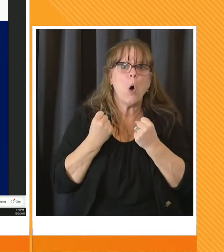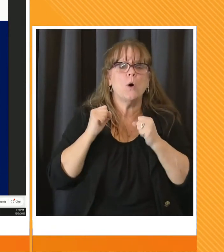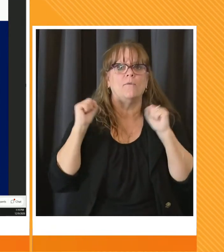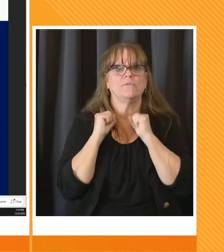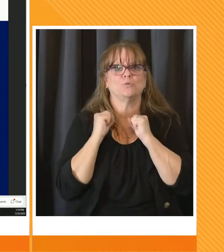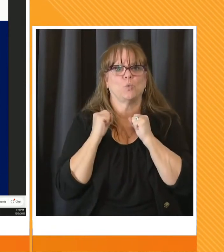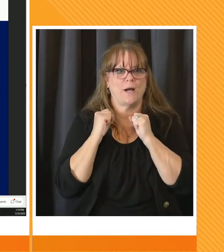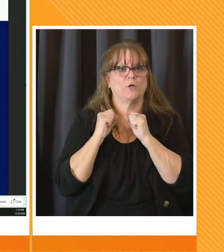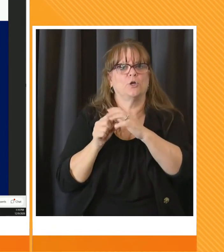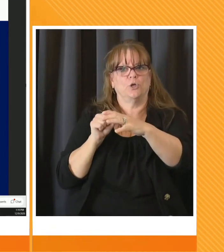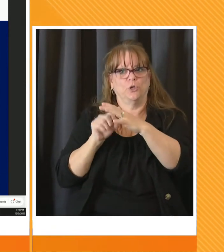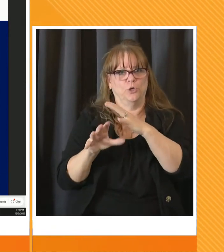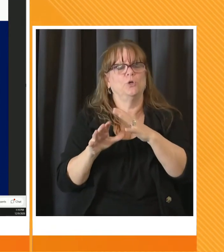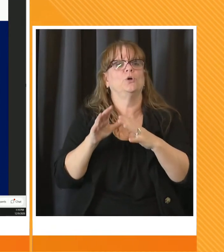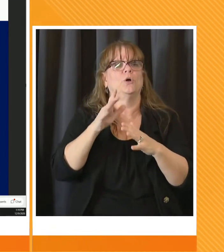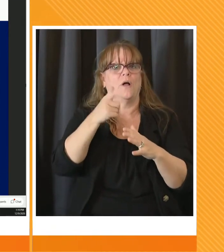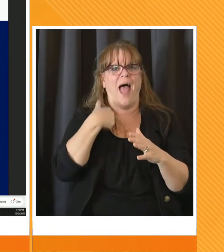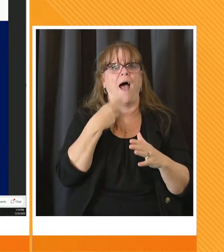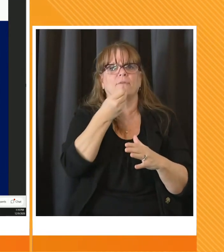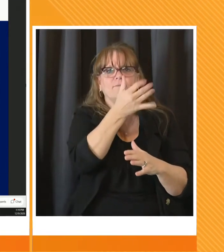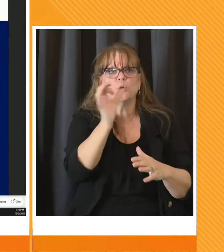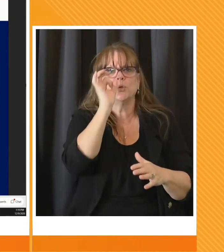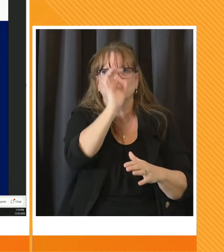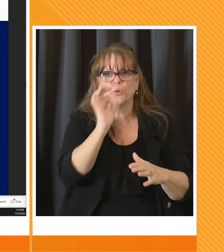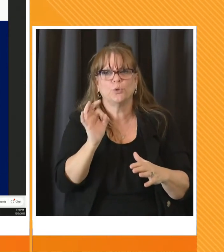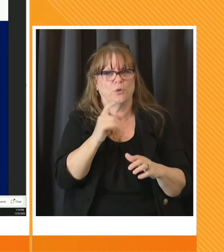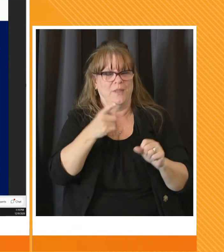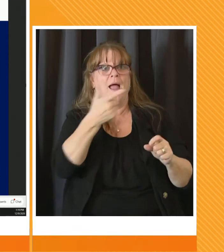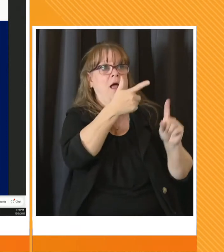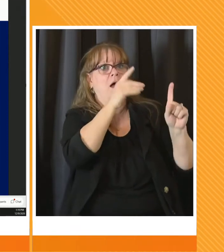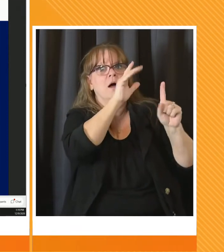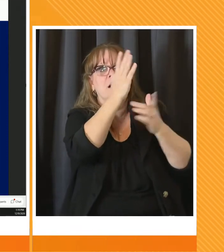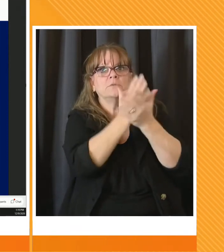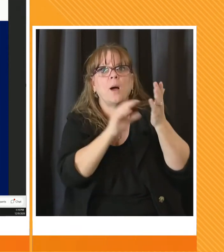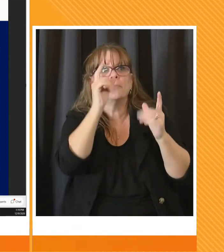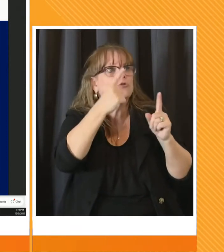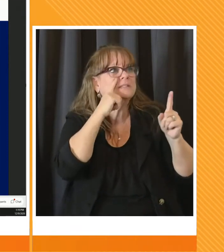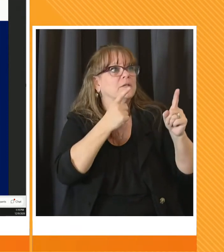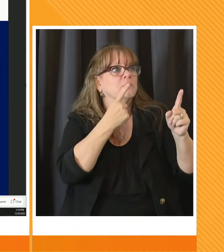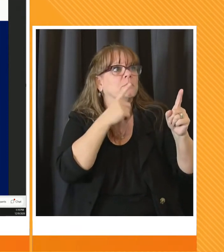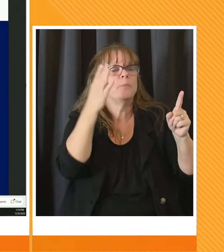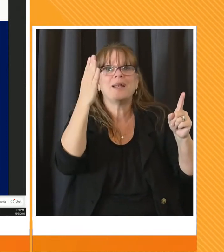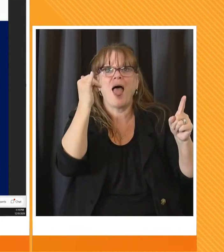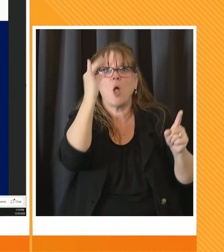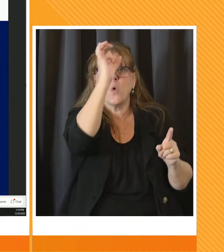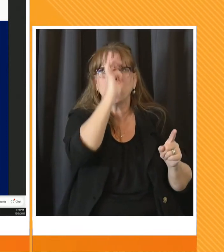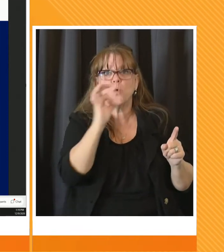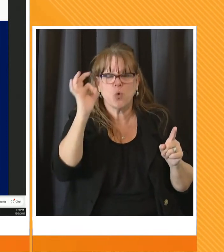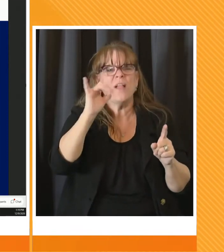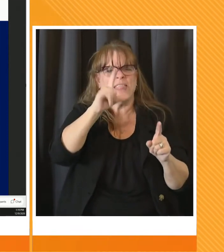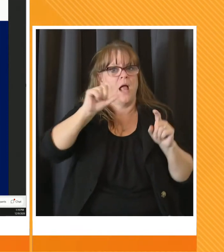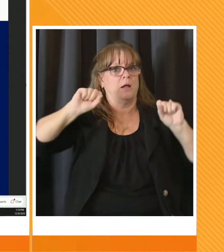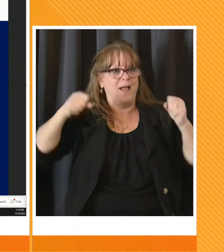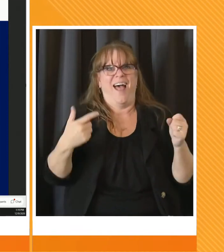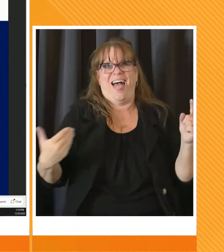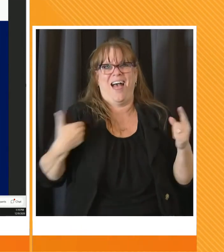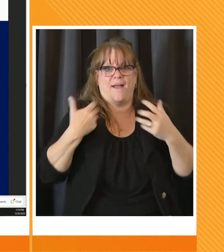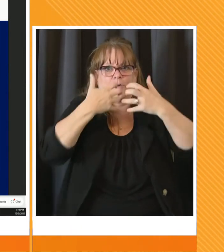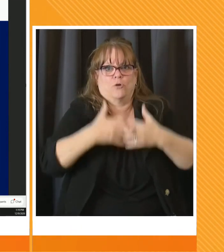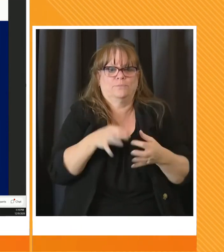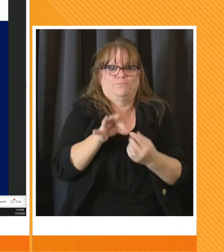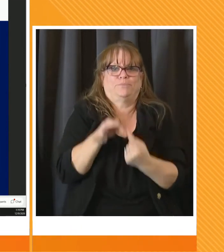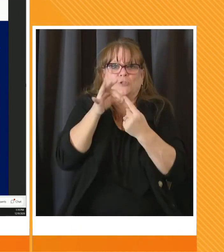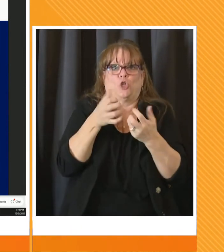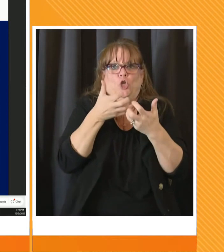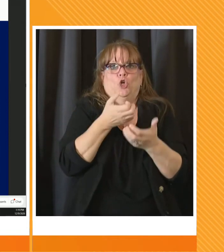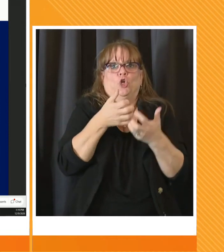capacity to handle a large volume of this ultra cold chain storage. From there, doses will be broken down into smaller components